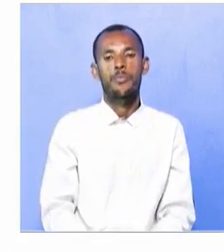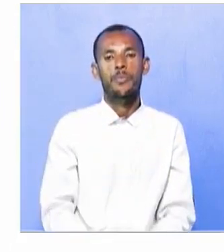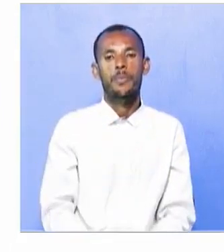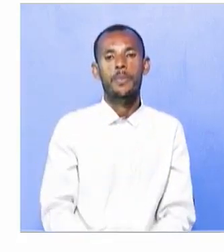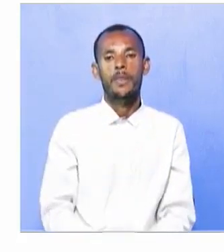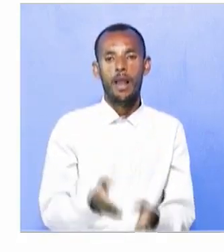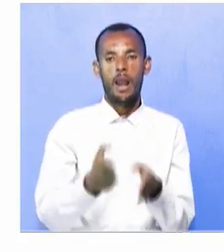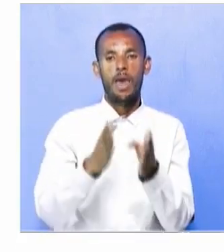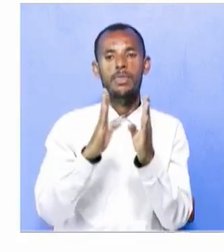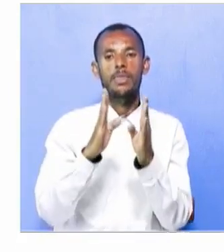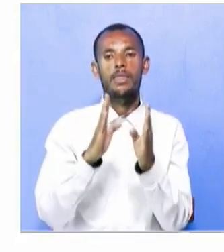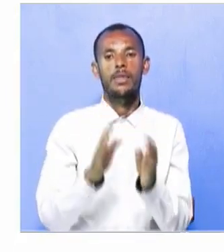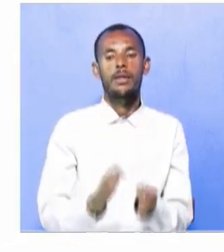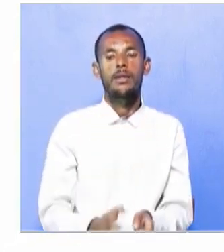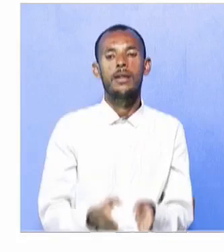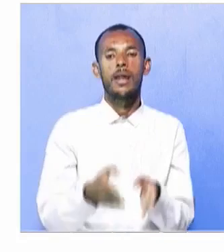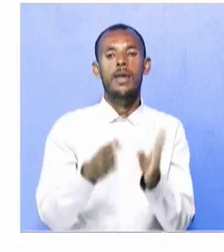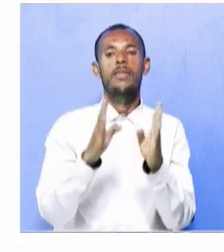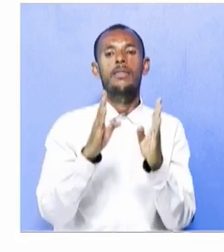Let